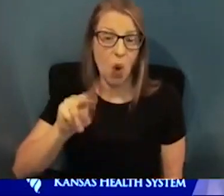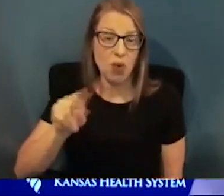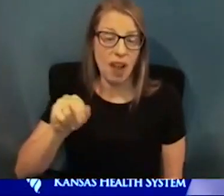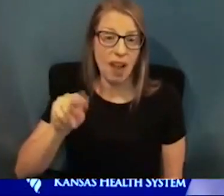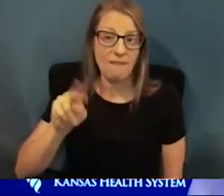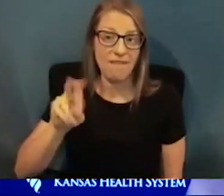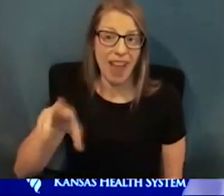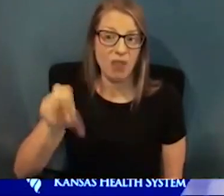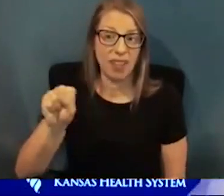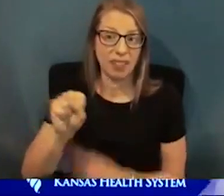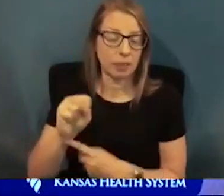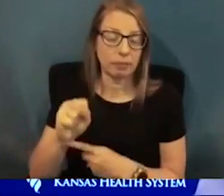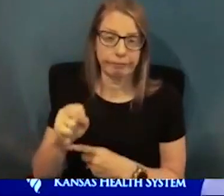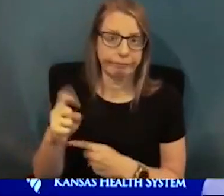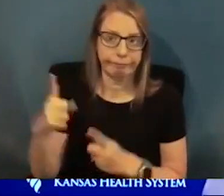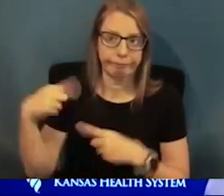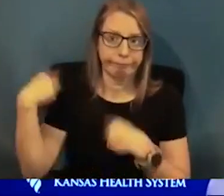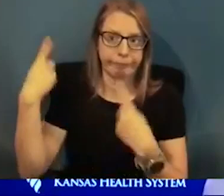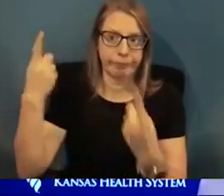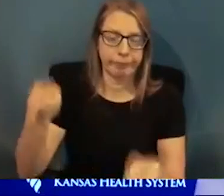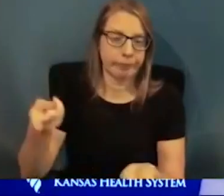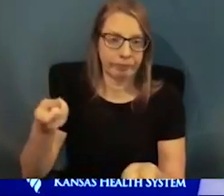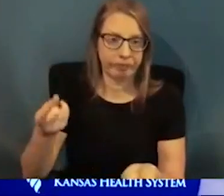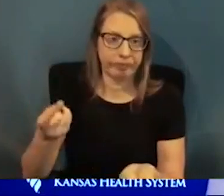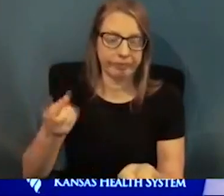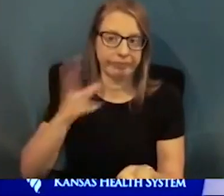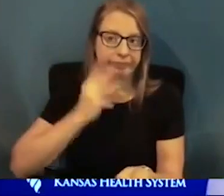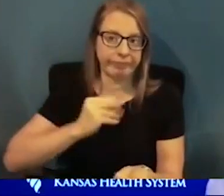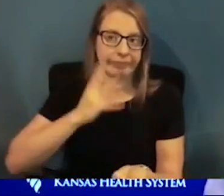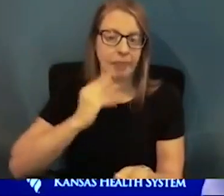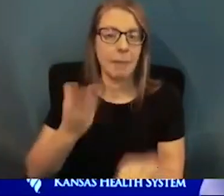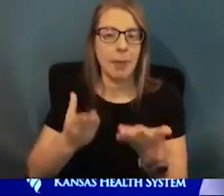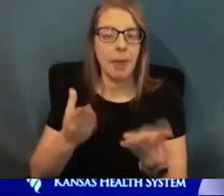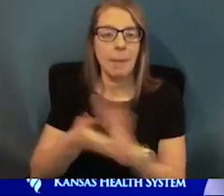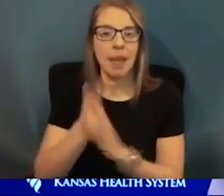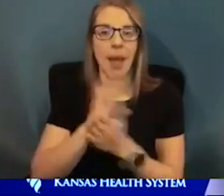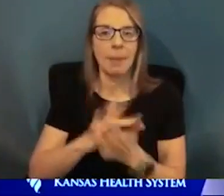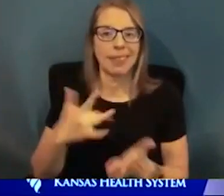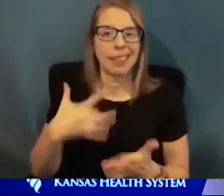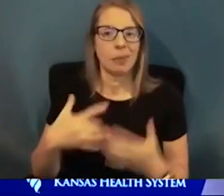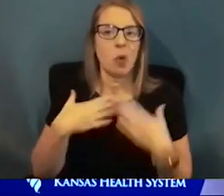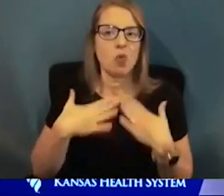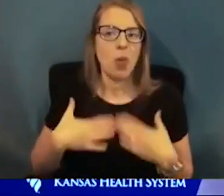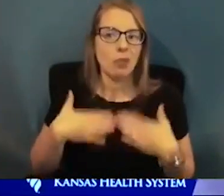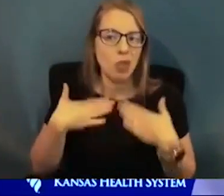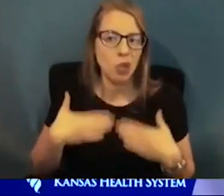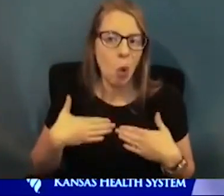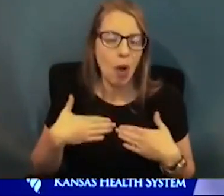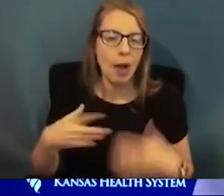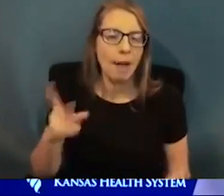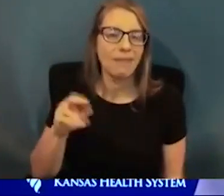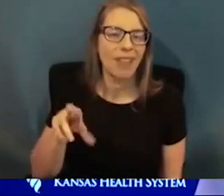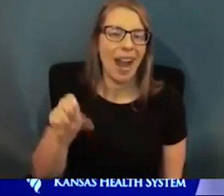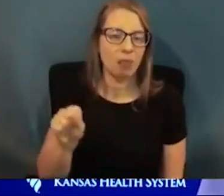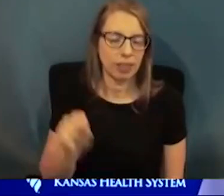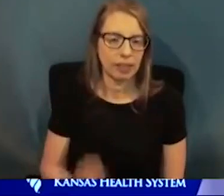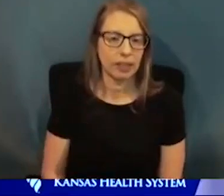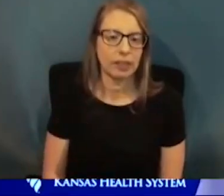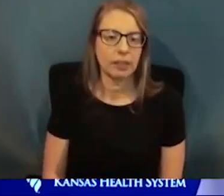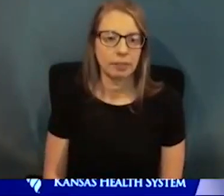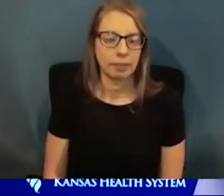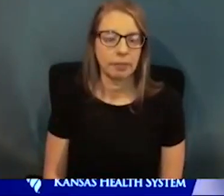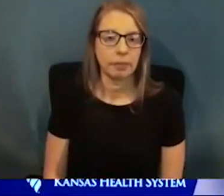of years. Maybe it just becomes like a typical respiratory virus. At this point in time, on